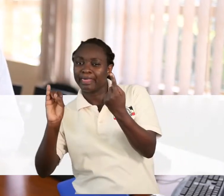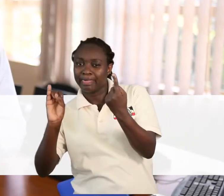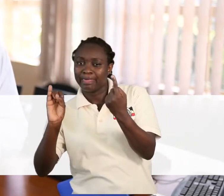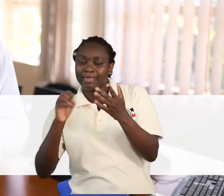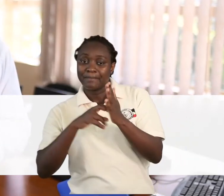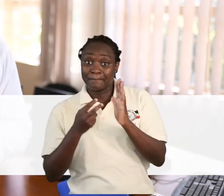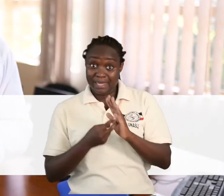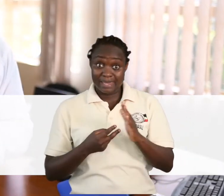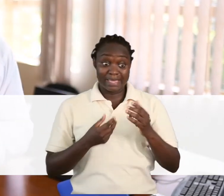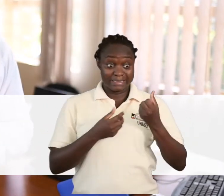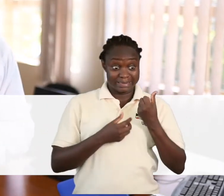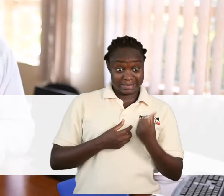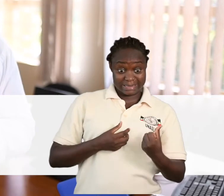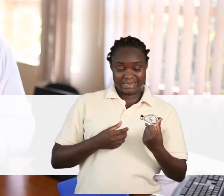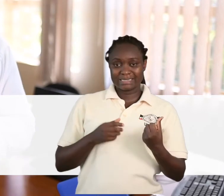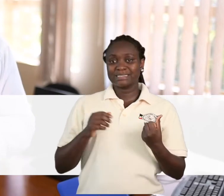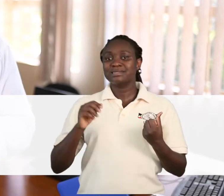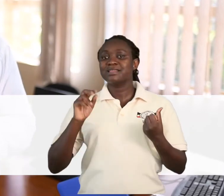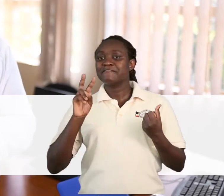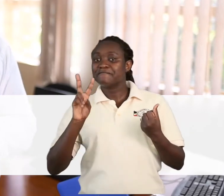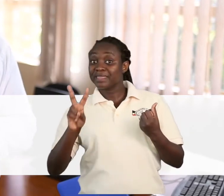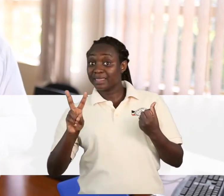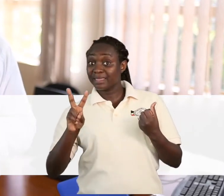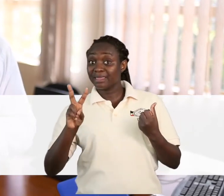to VI,